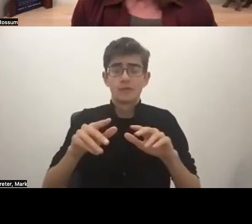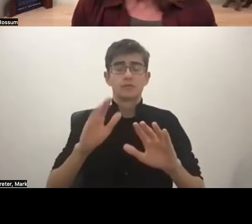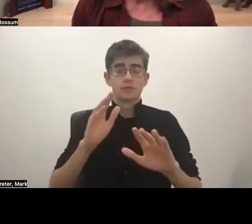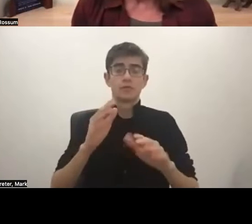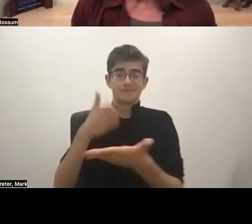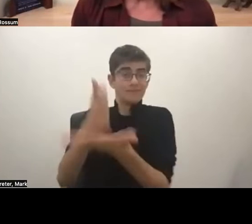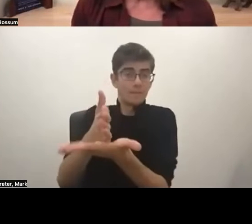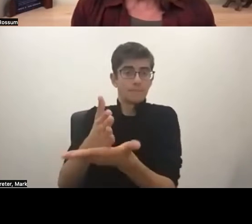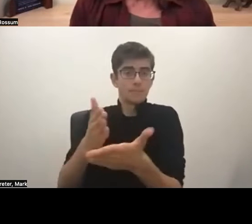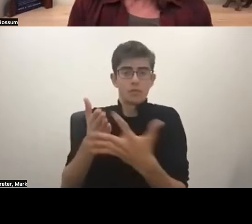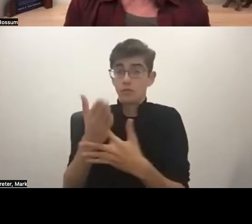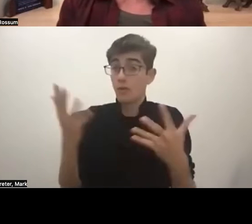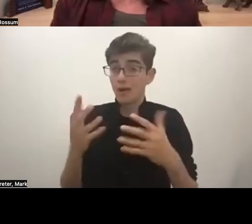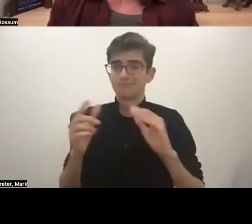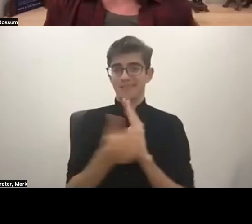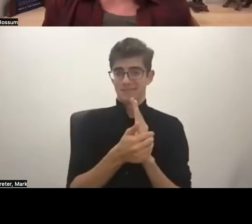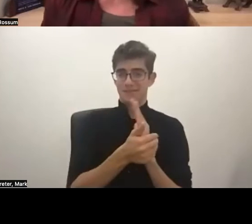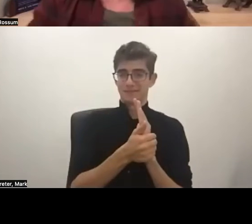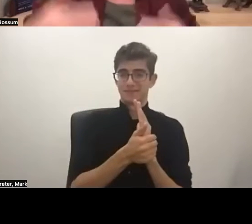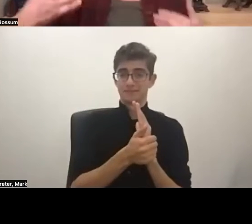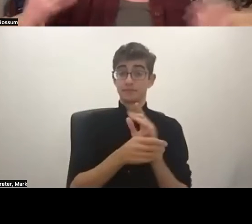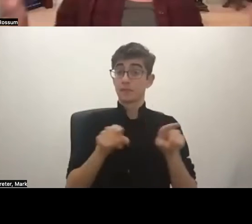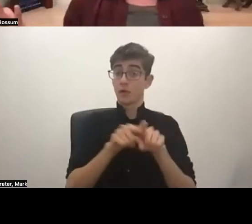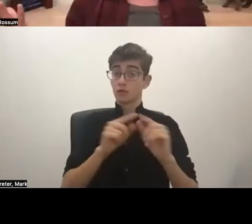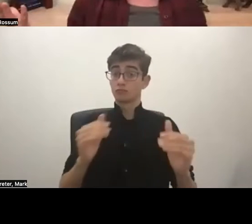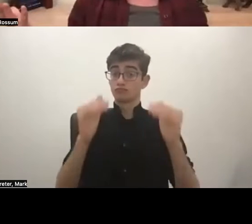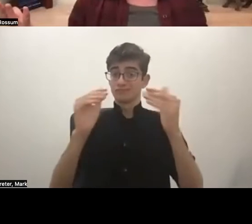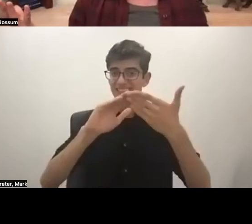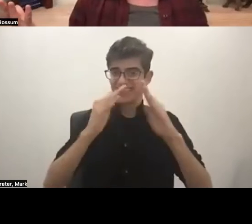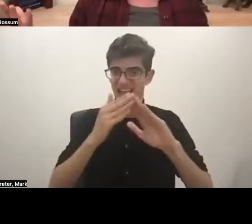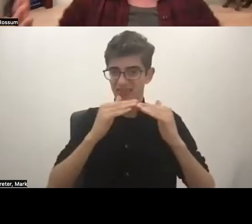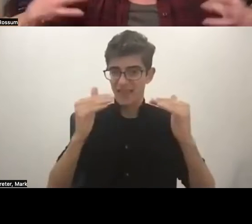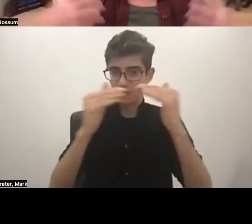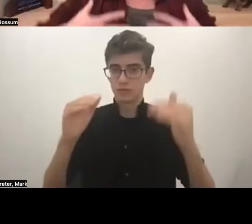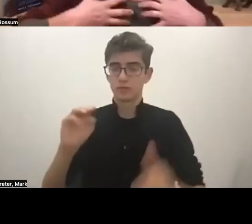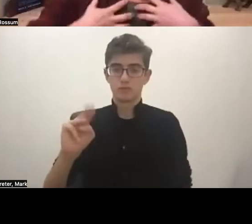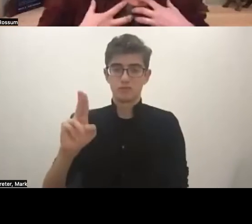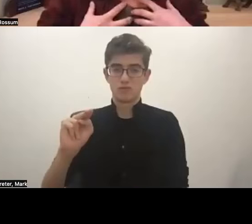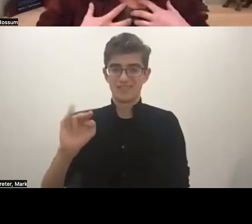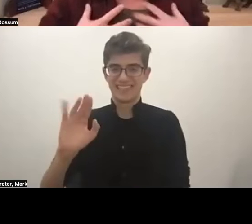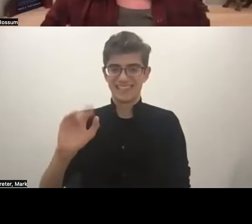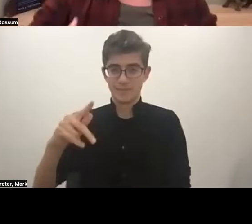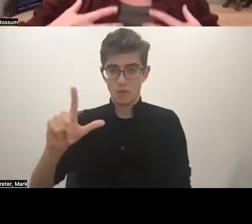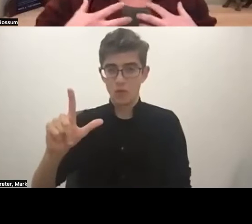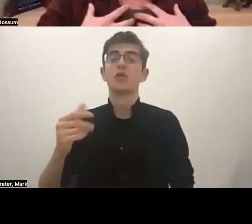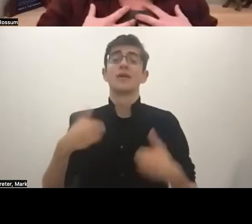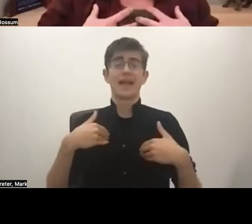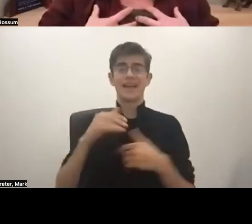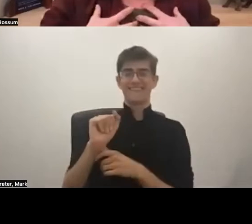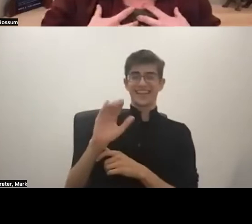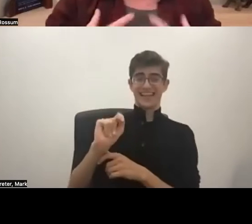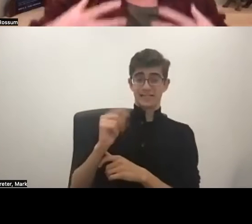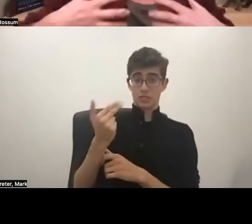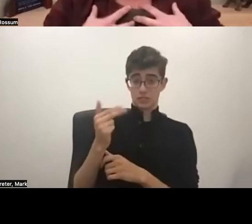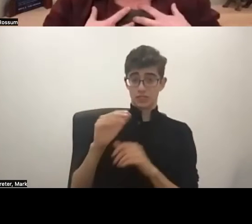The Green Amendment has been used at the municipal level, not only in our Act 13 case to defend the right of